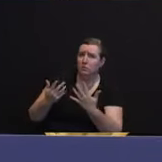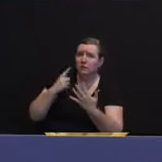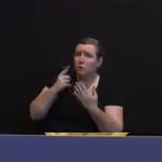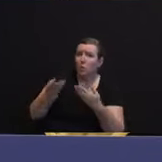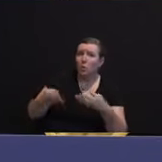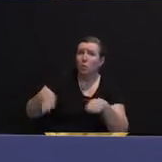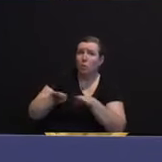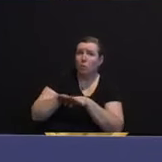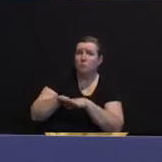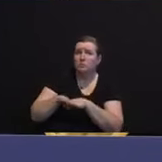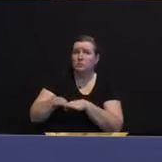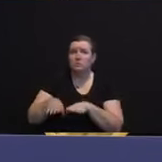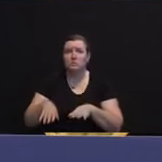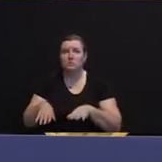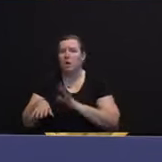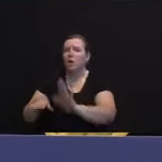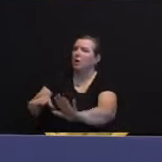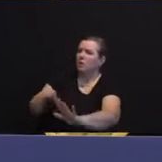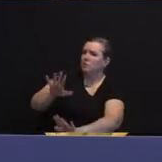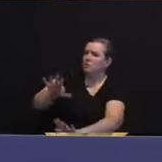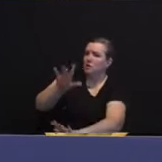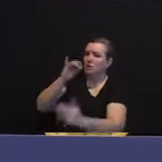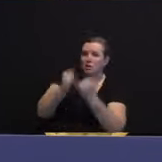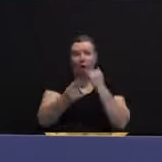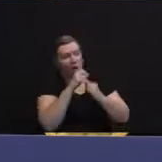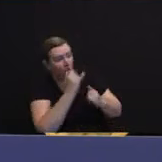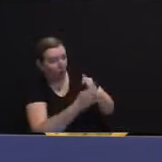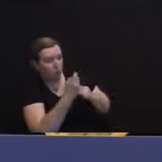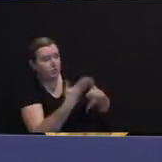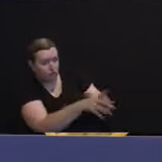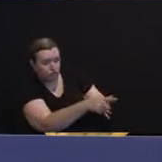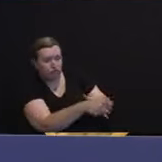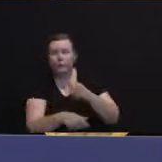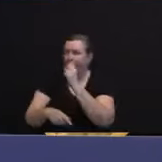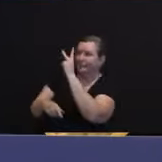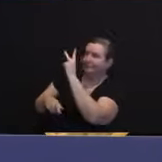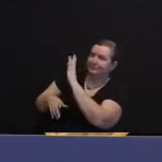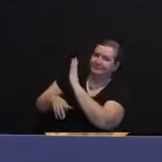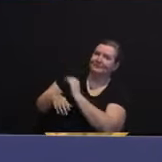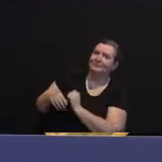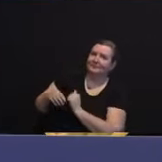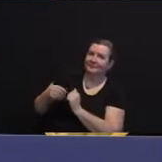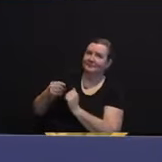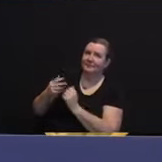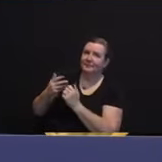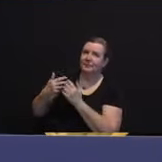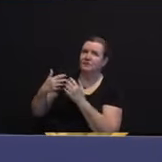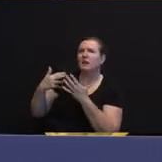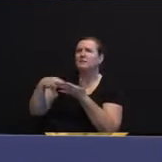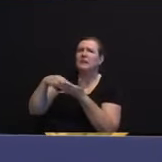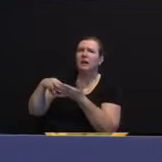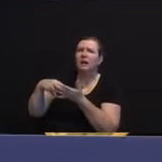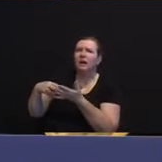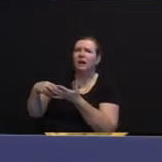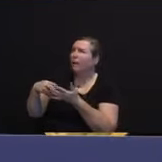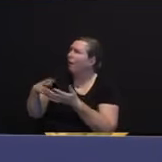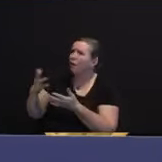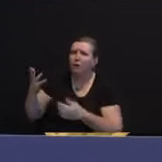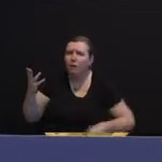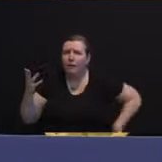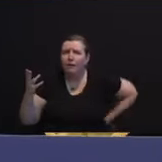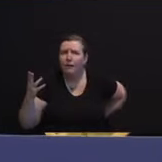Last teams, one, please. Okay. Do dance teams or I'm pretty quick though. I'd like to. You are. You speak Do dance fast. We have a teams lot of or questions. bands or Do what? Sorry.